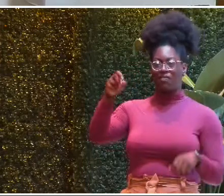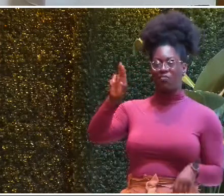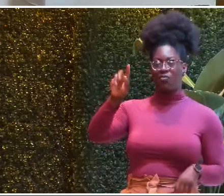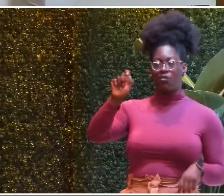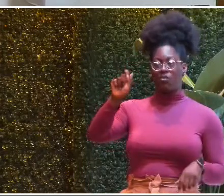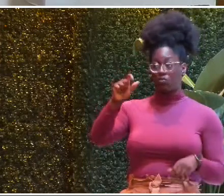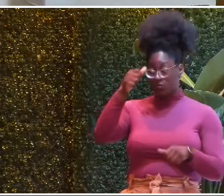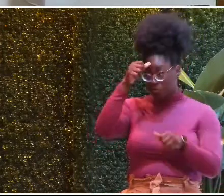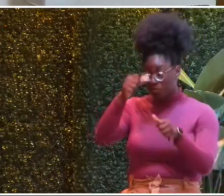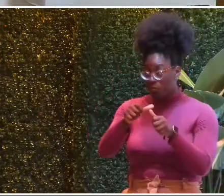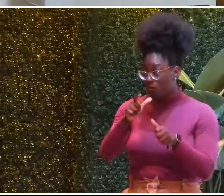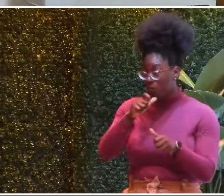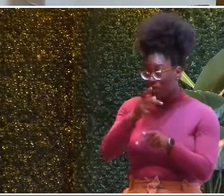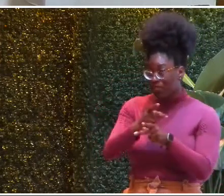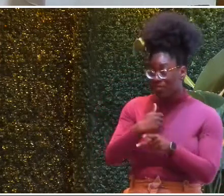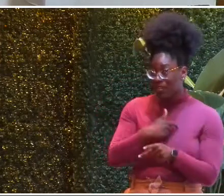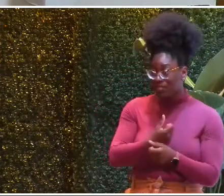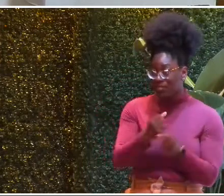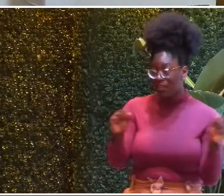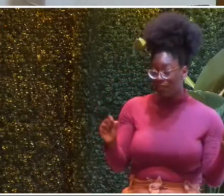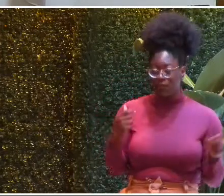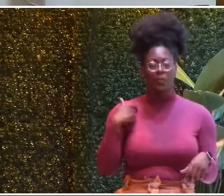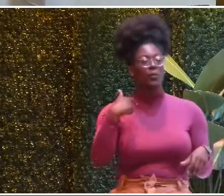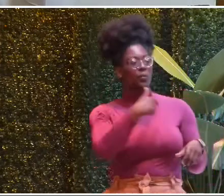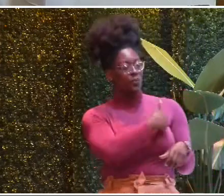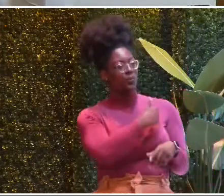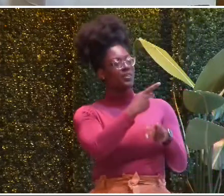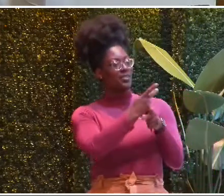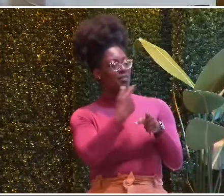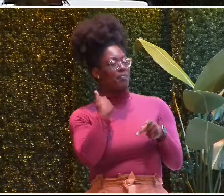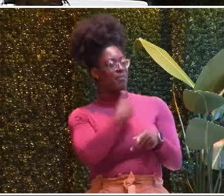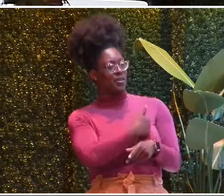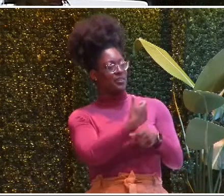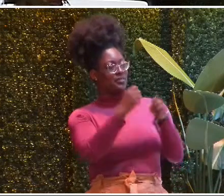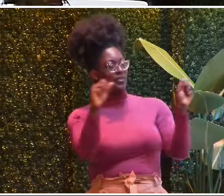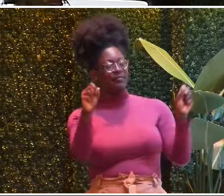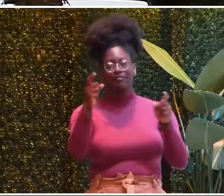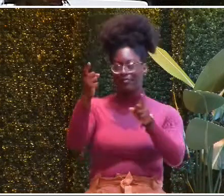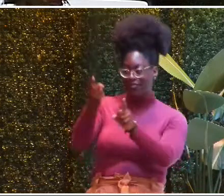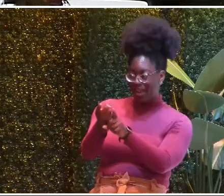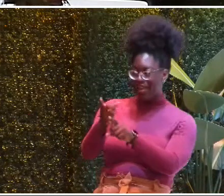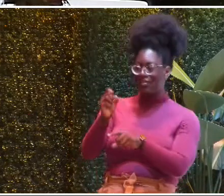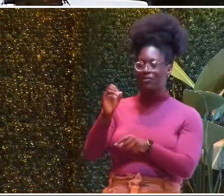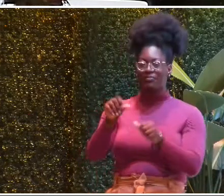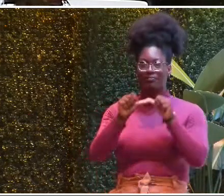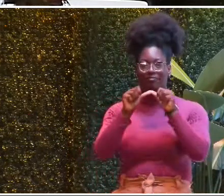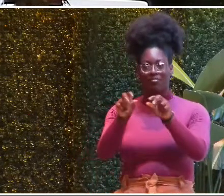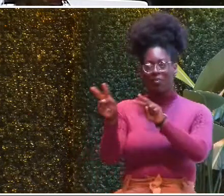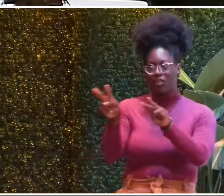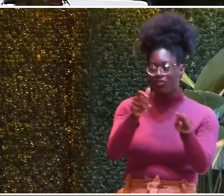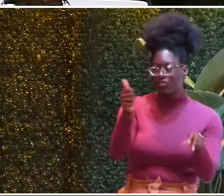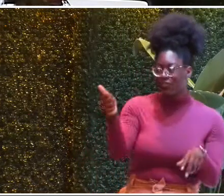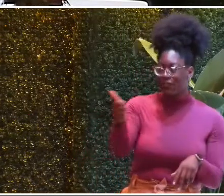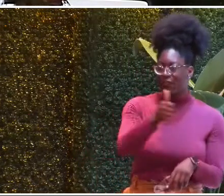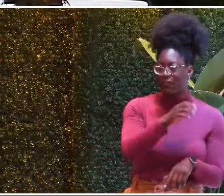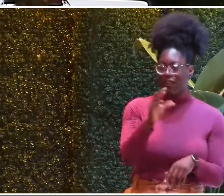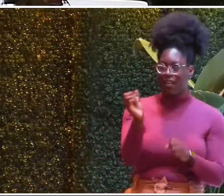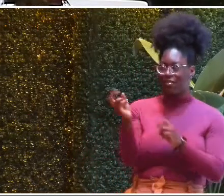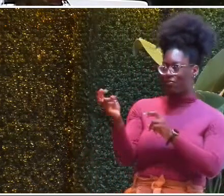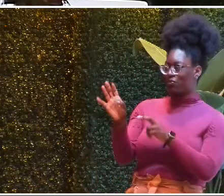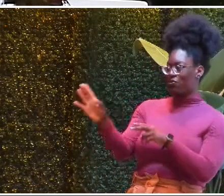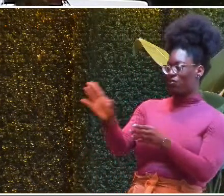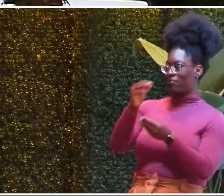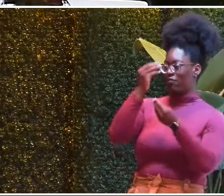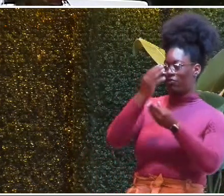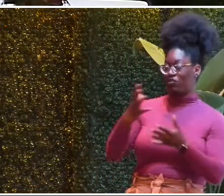Right, so we're going to do our work, we're going to make sure we're monitoring, we're self-monitoring, and we're going to upload that information so that we're all good